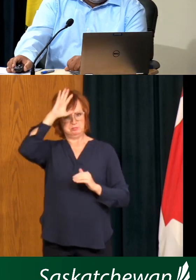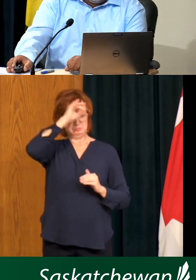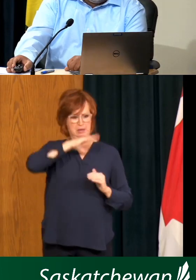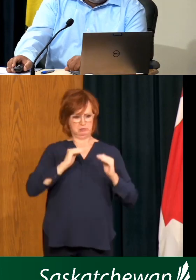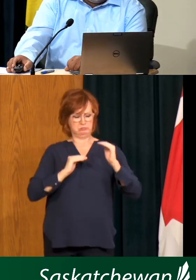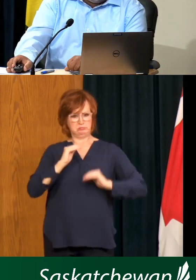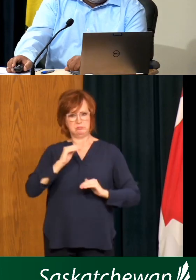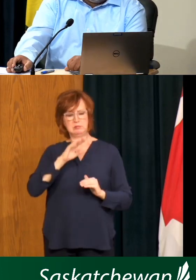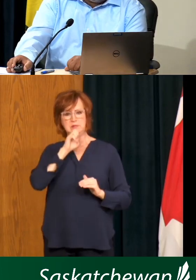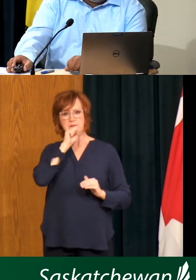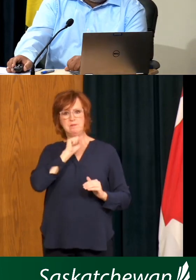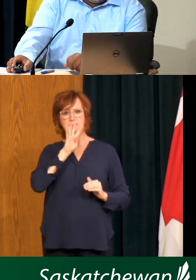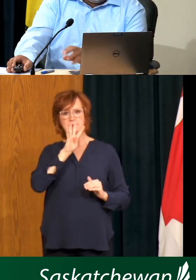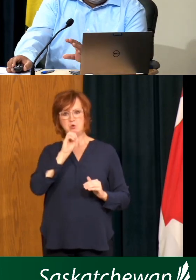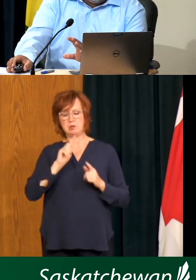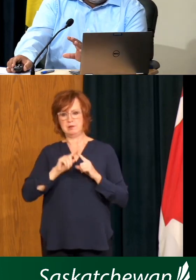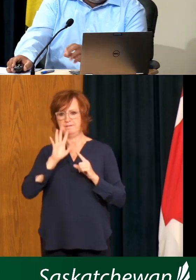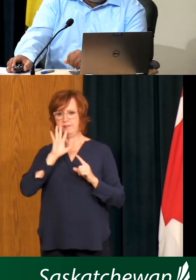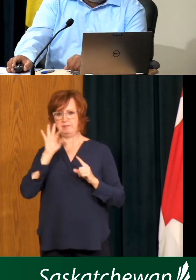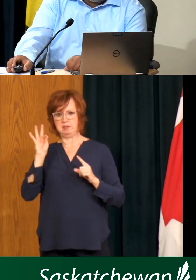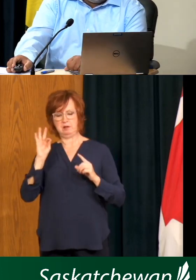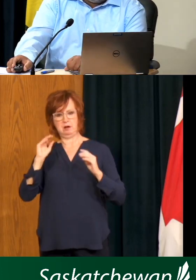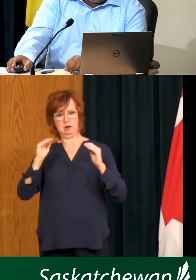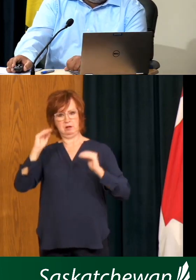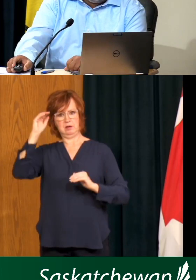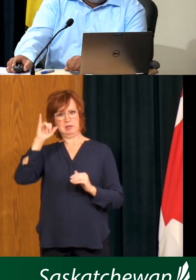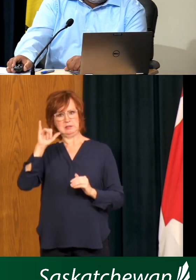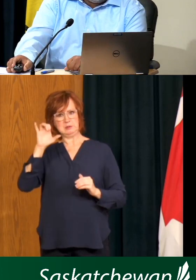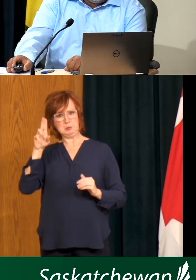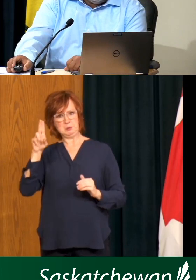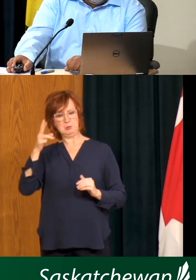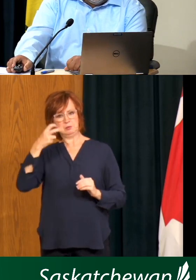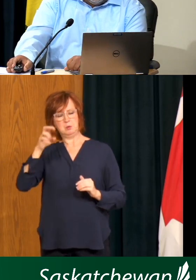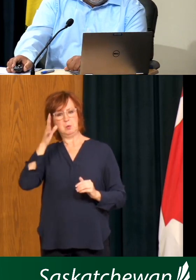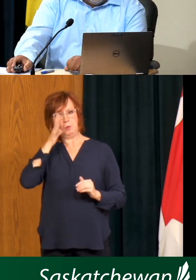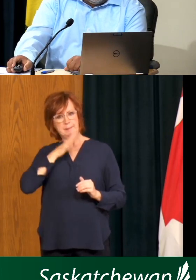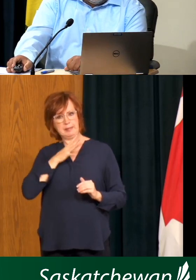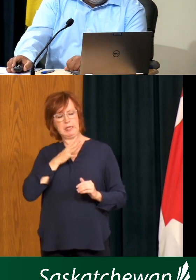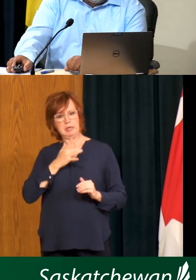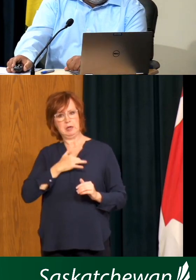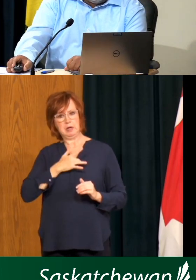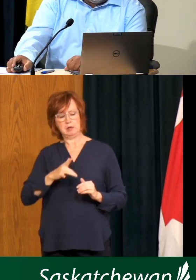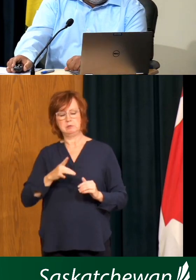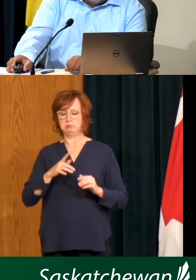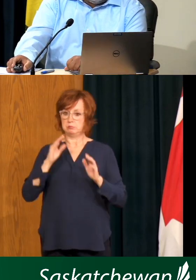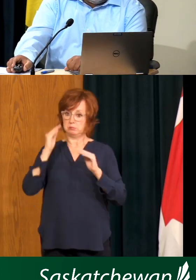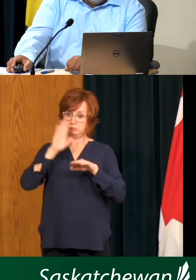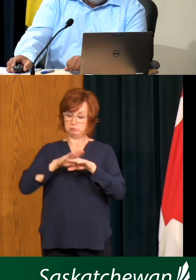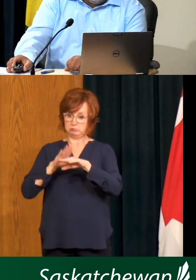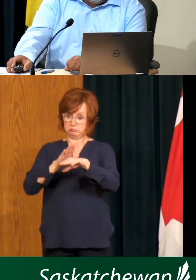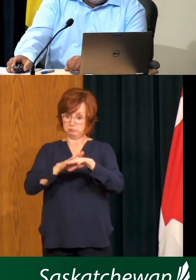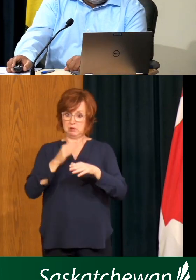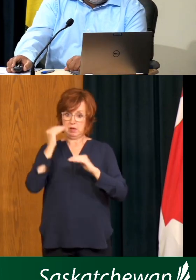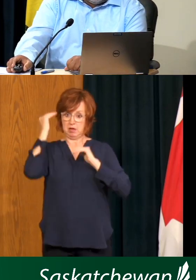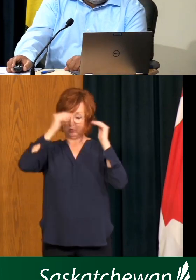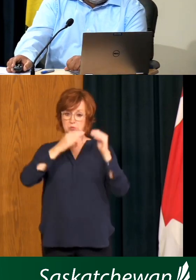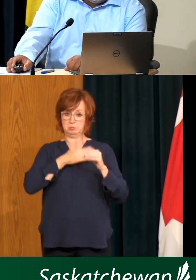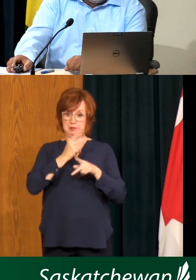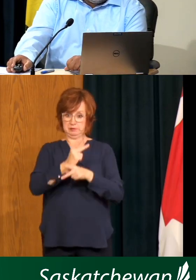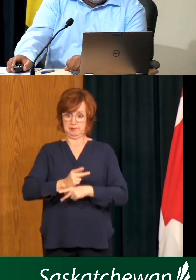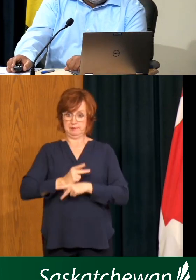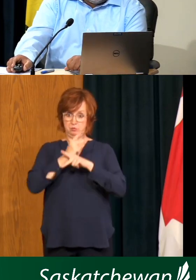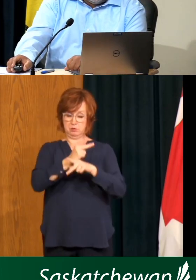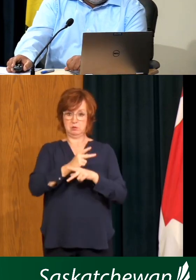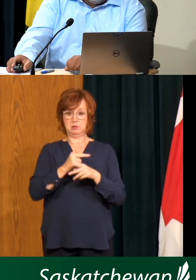that adults who are in that middle age group still have to be cautious. And then, of course, ICU admissions pick up in